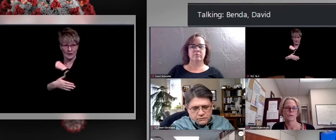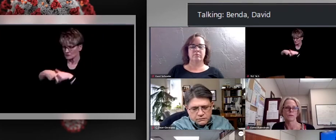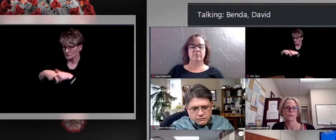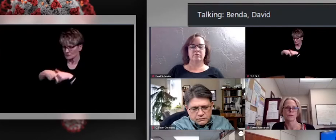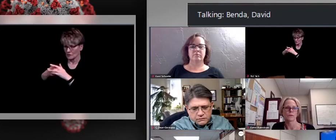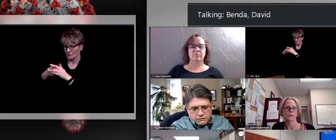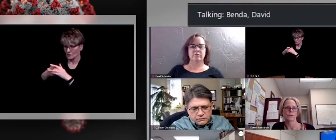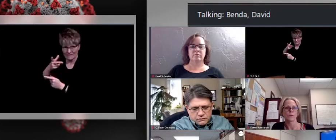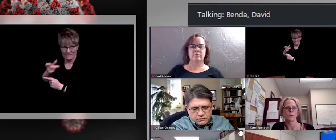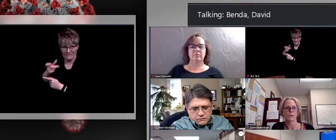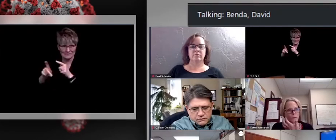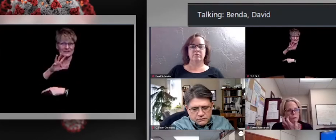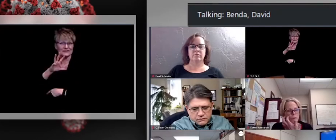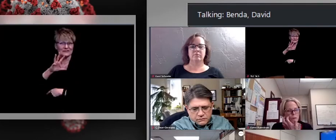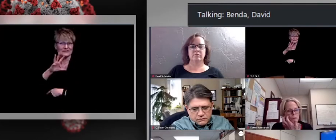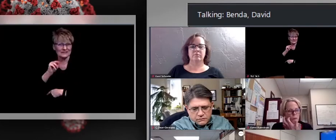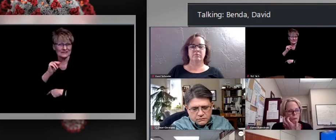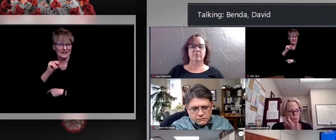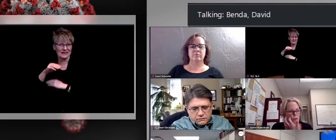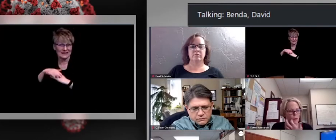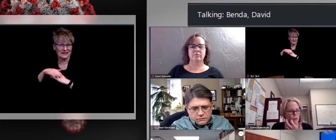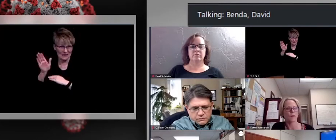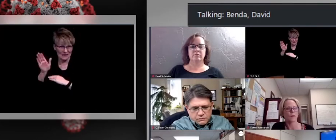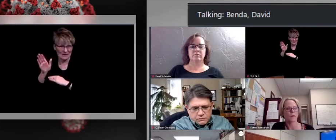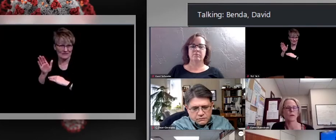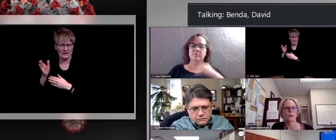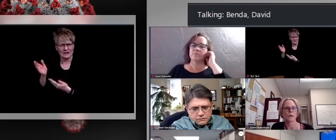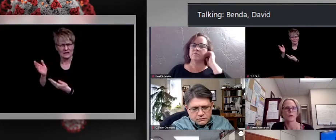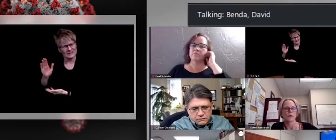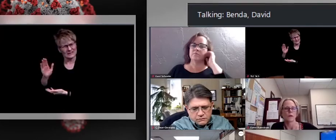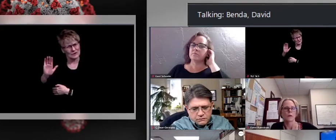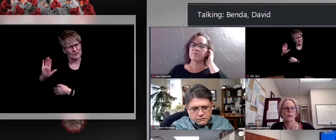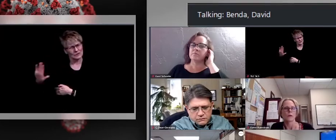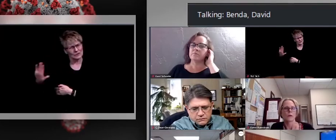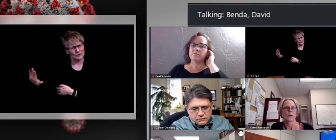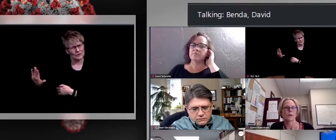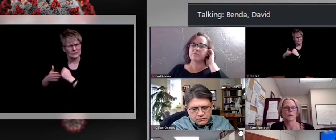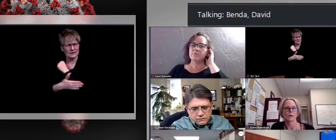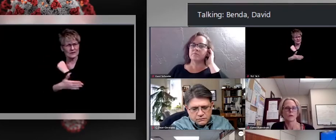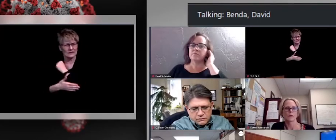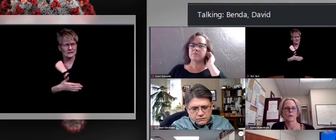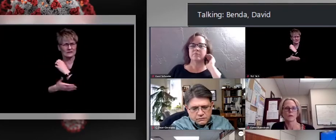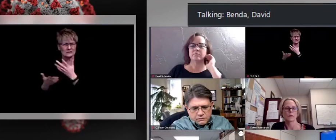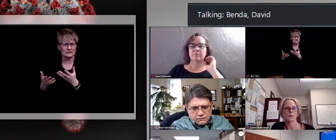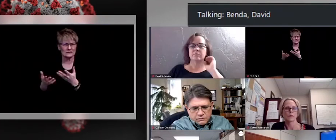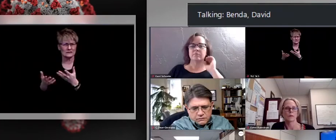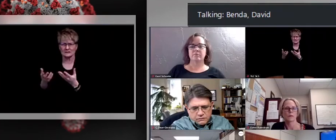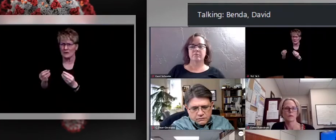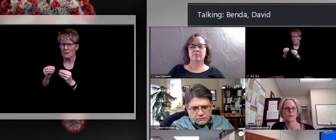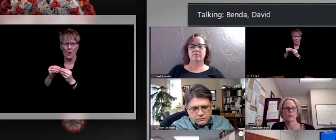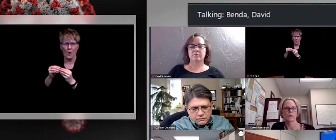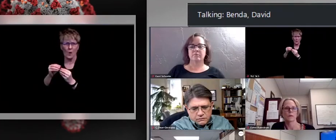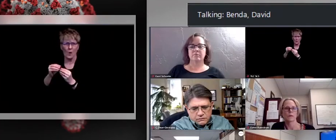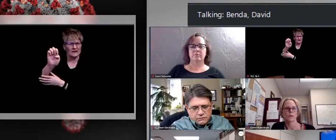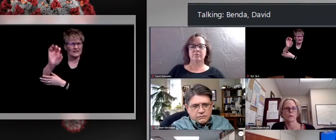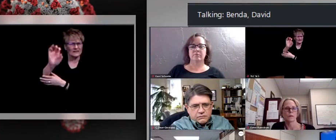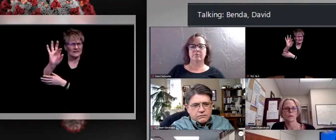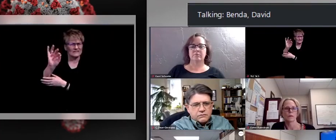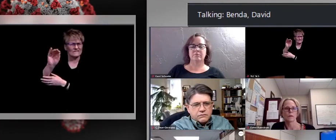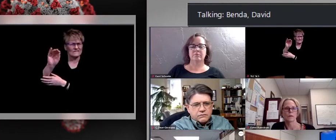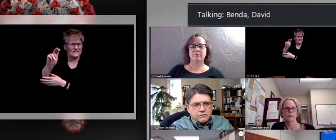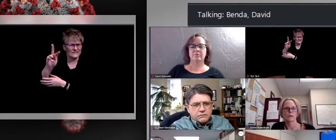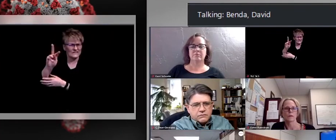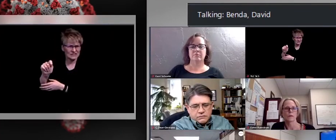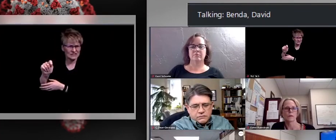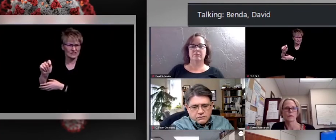in, seems that those counties are, you know, being a little more efficient in getting these shots